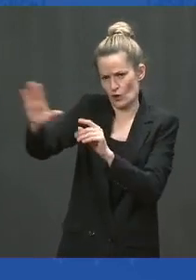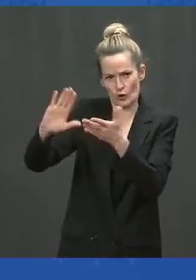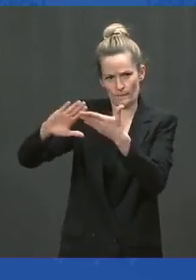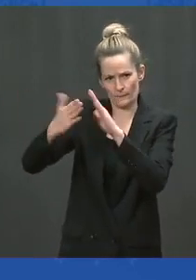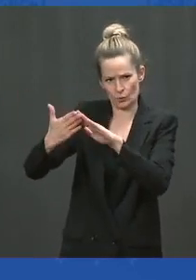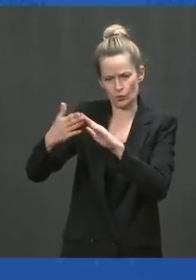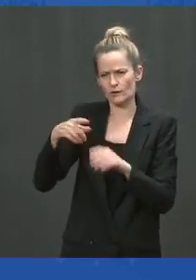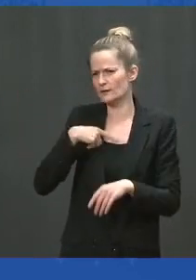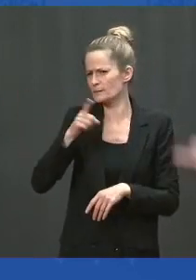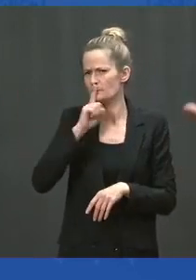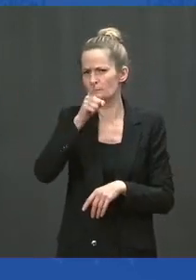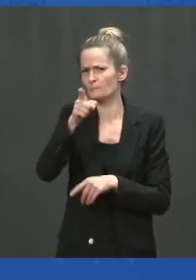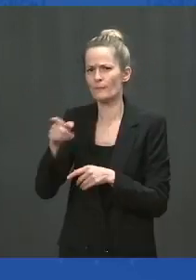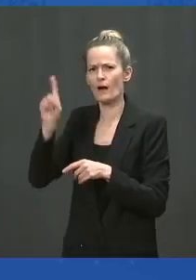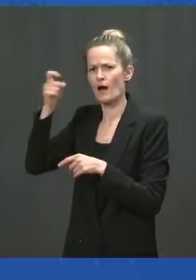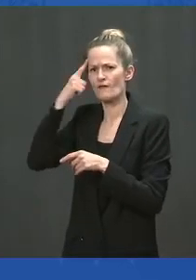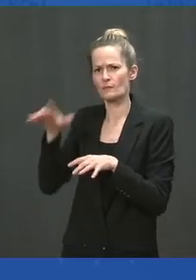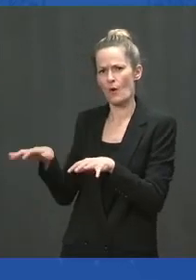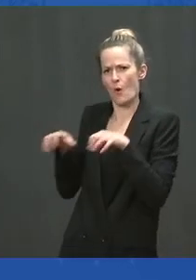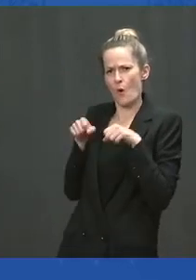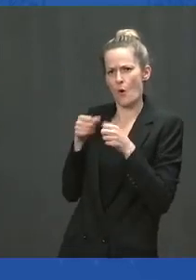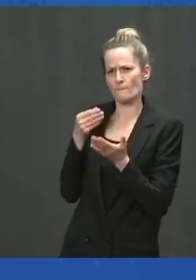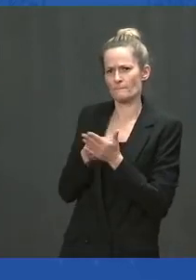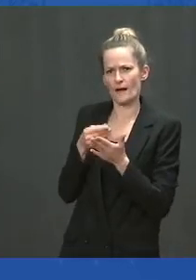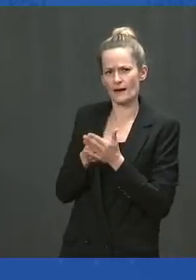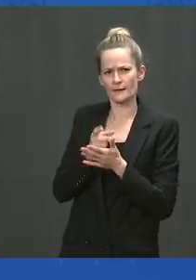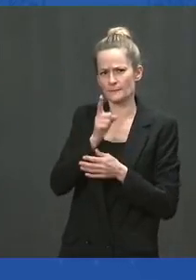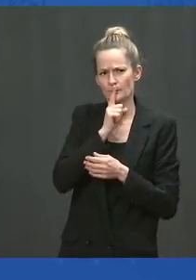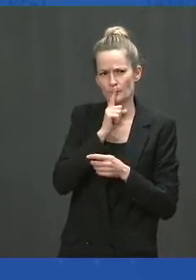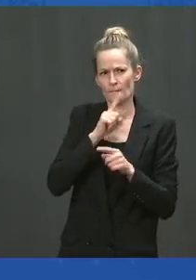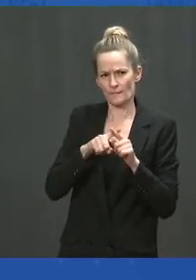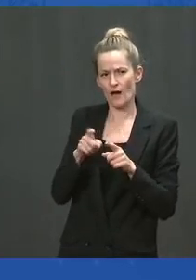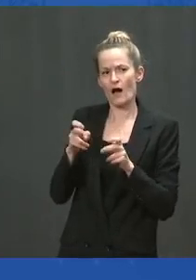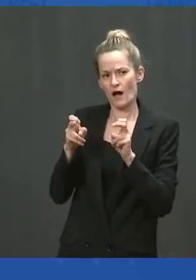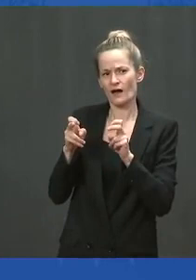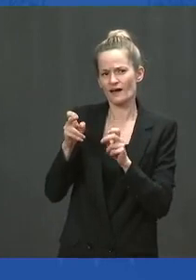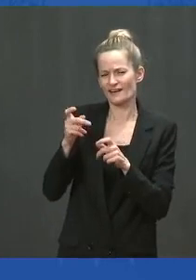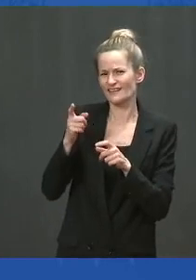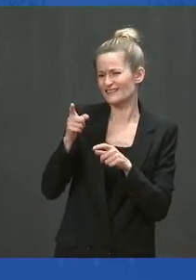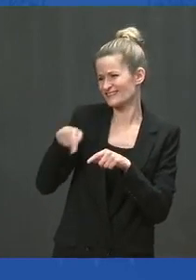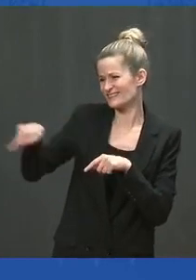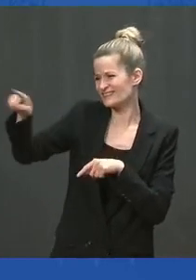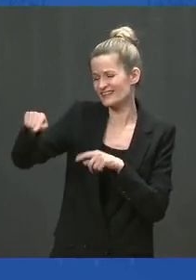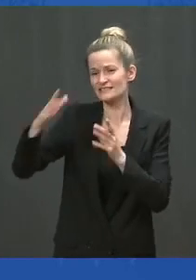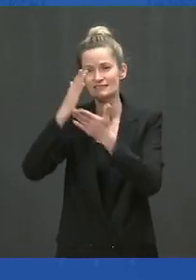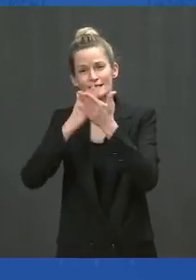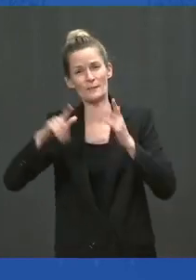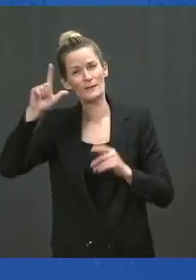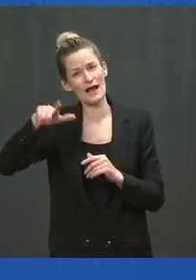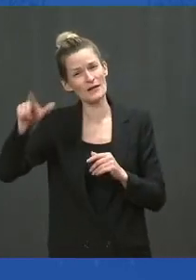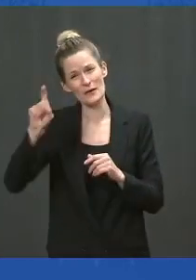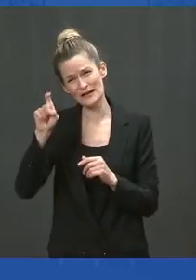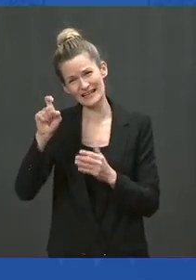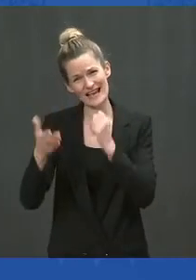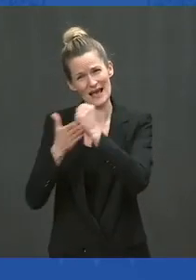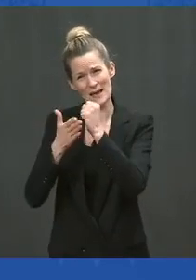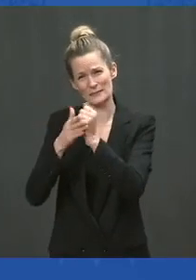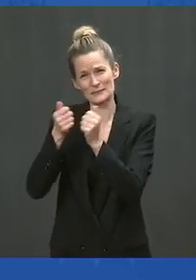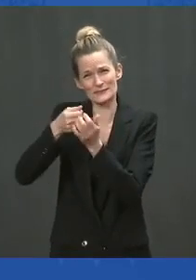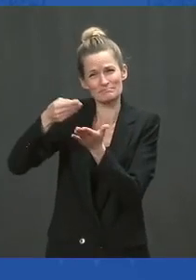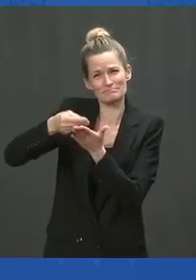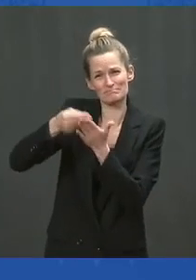And we're going to send more help to small businesses on Main Street so the Delta variant doesn't cause them to lay